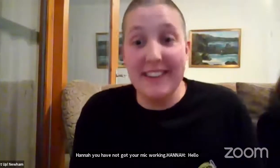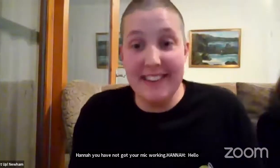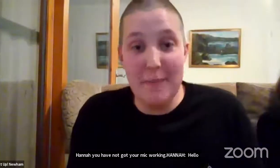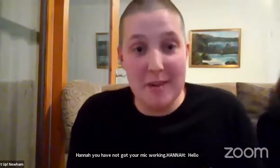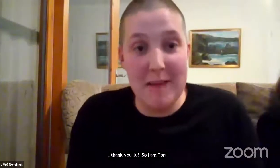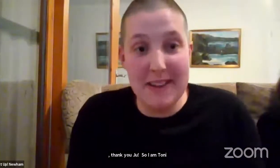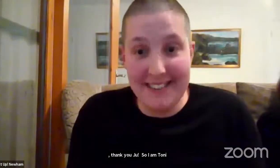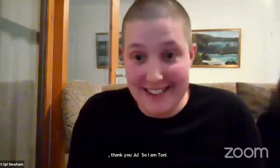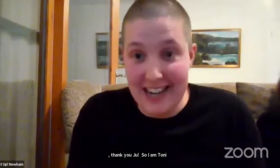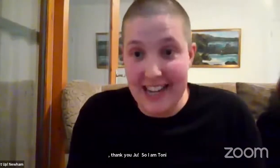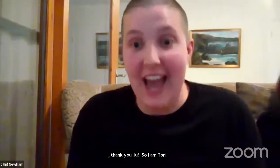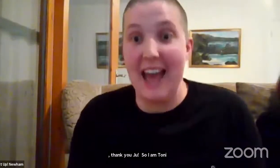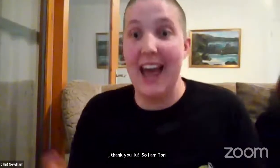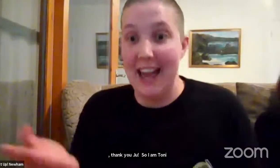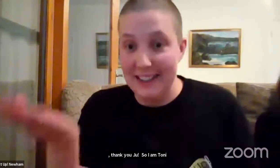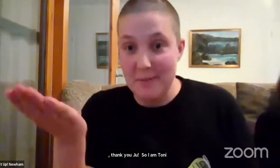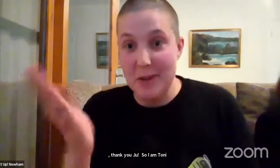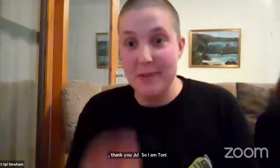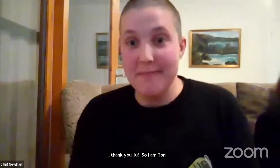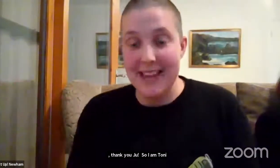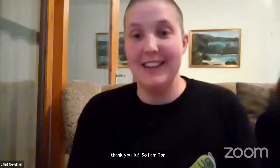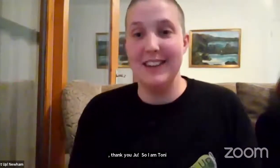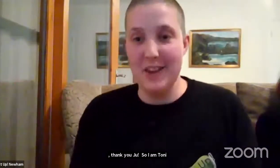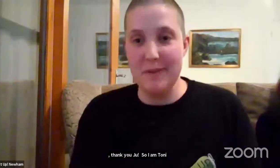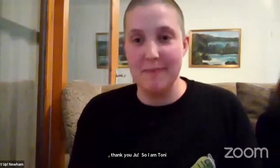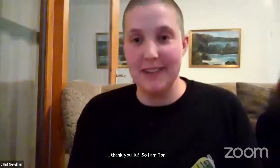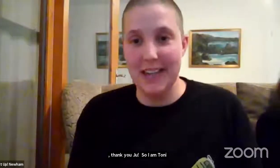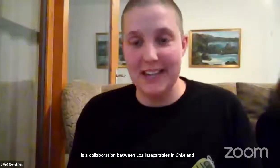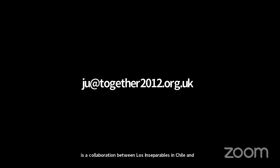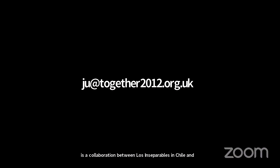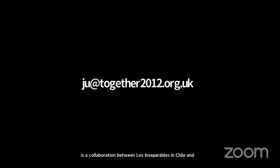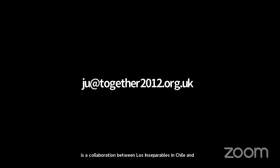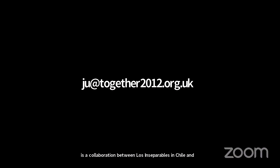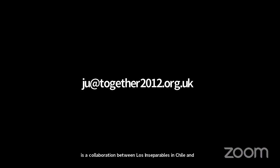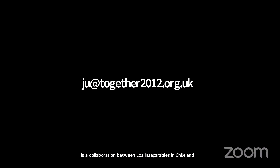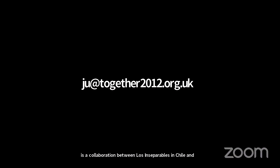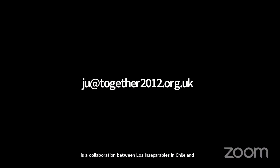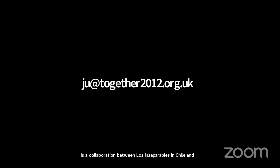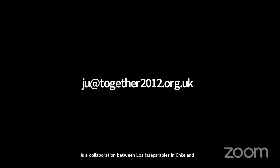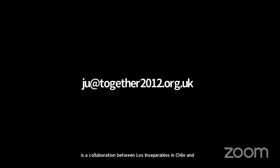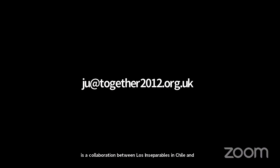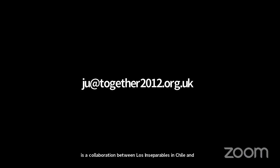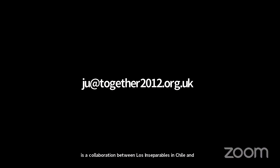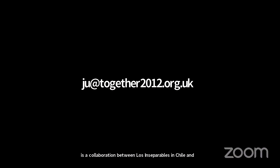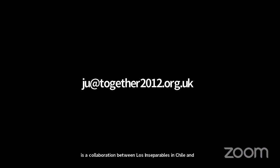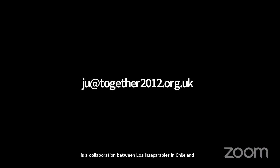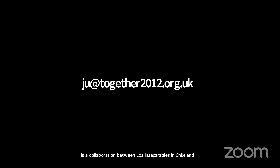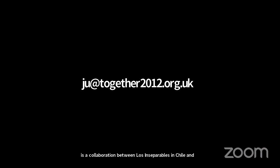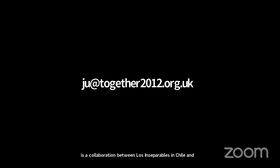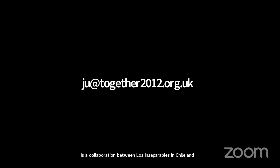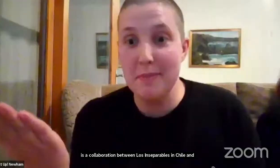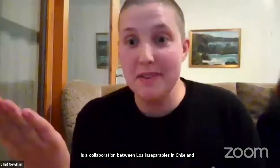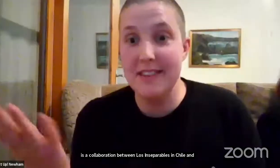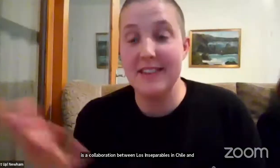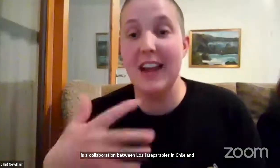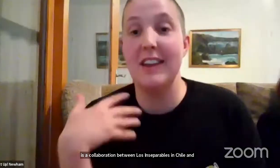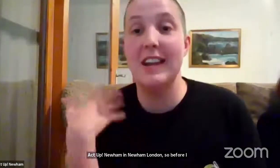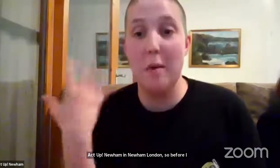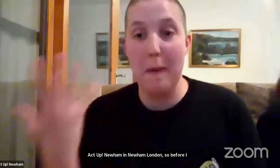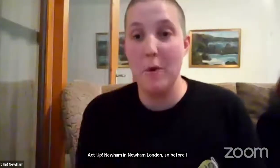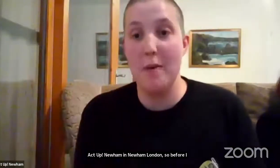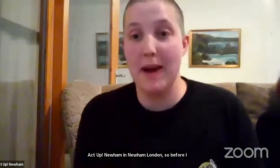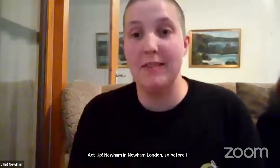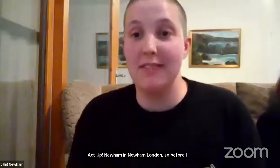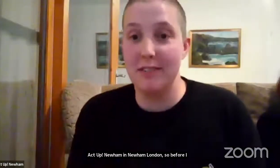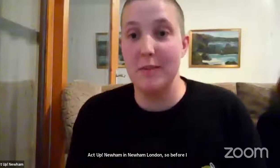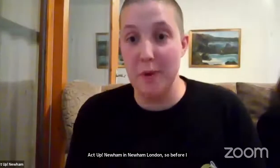between Los Inseparables in Chile and ACT UP Newham in Newham, London. So before I take you to the ACT UPers to tell you a